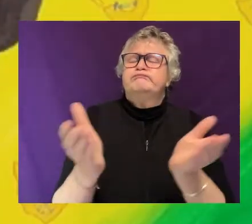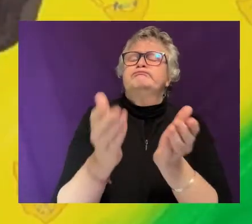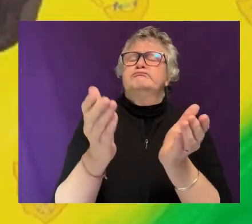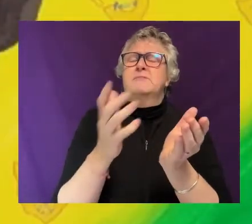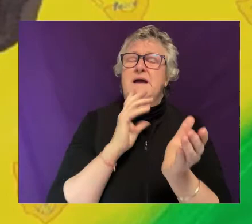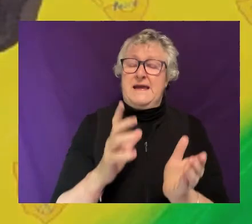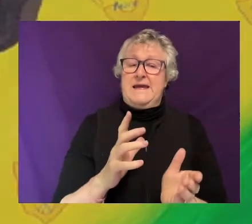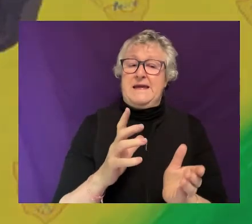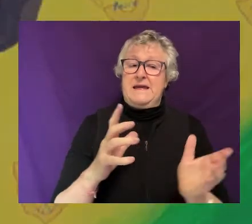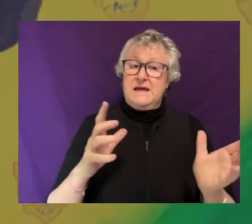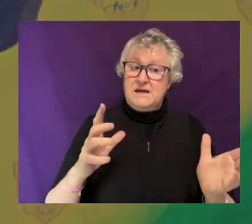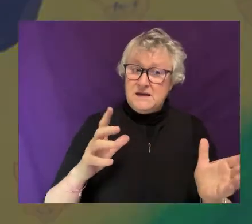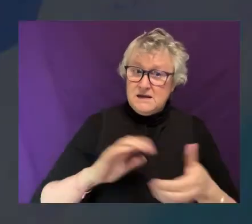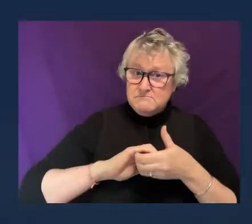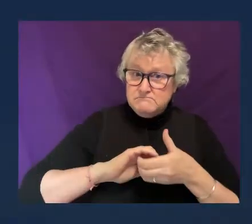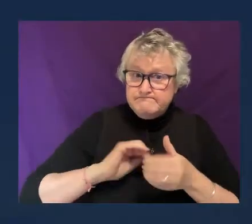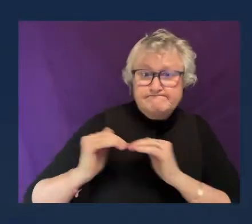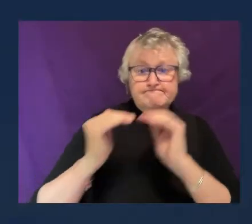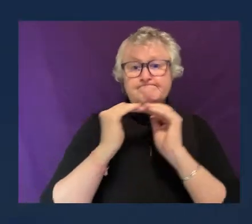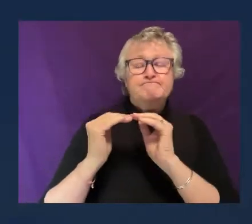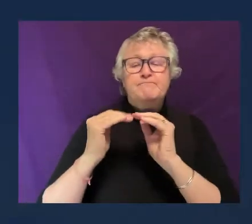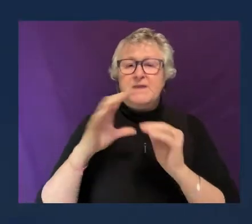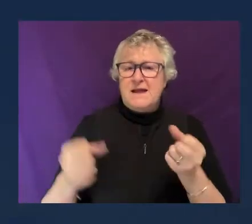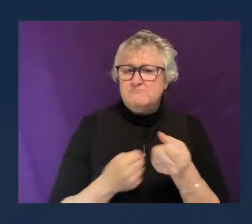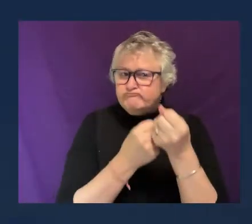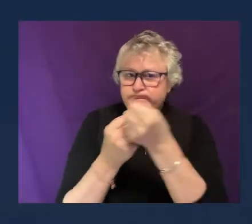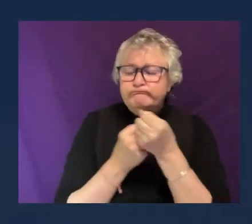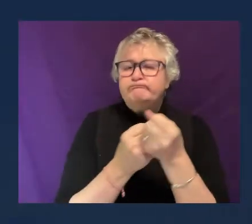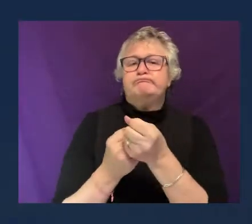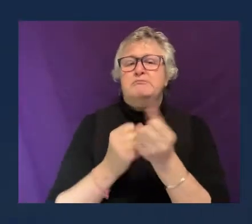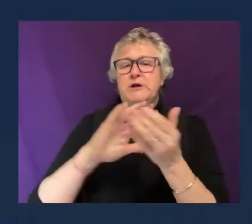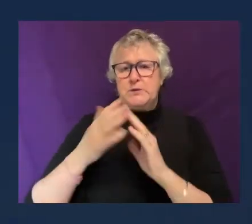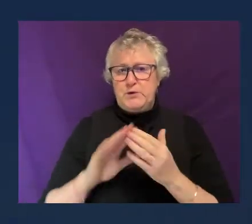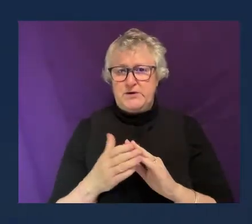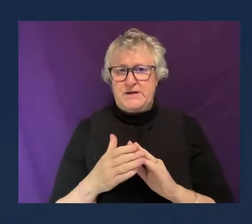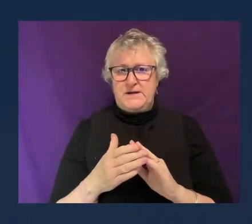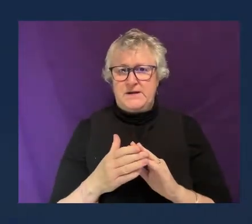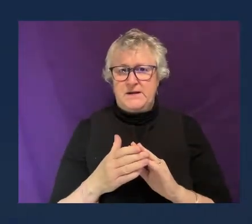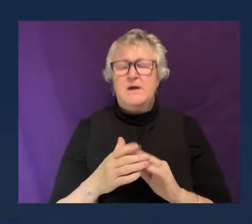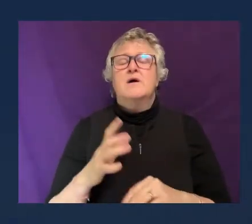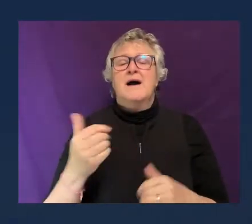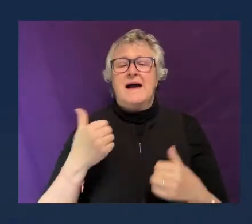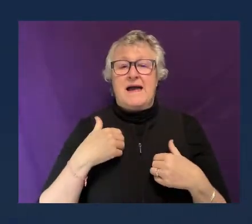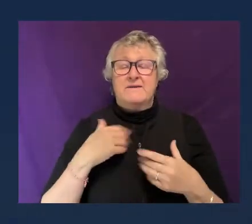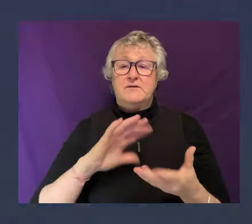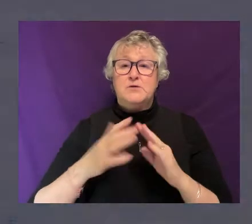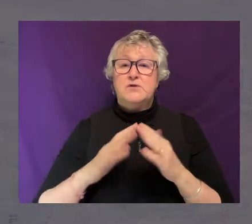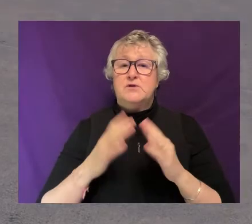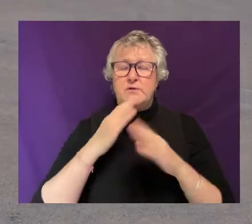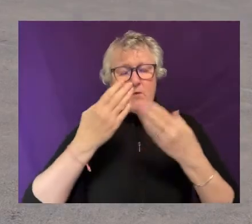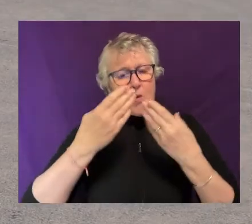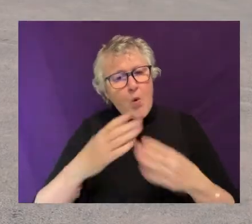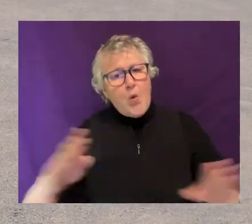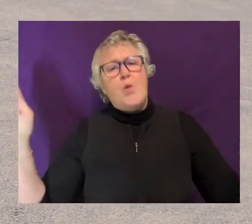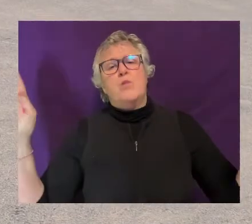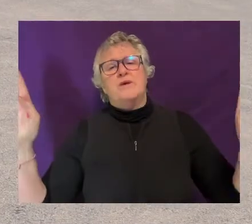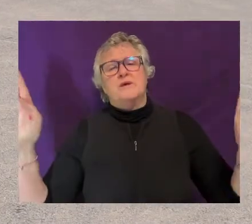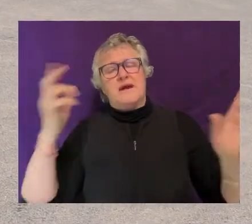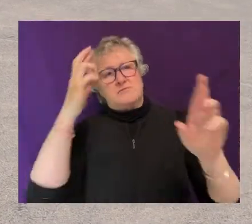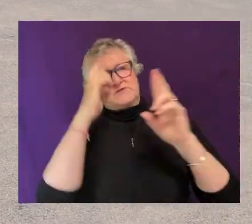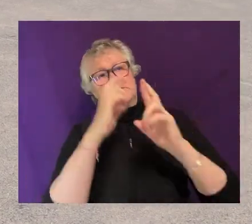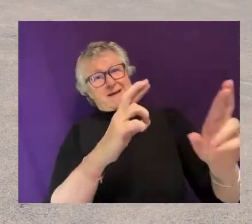university community. We build and maintain that community by encouraging respectful, open dialogue, just like we are doing